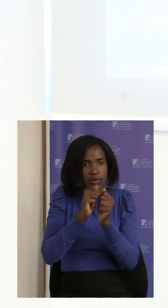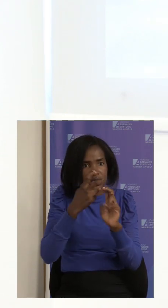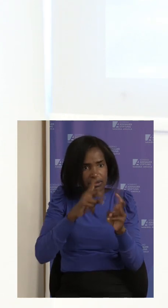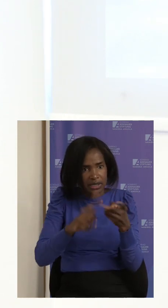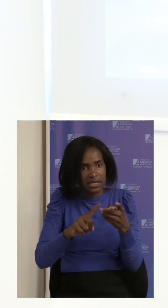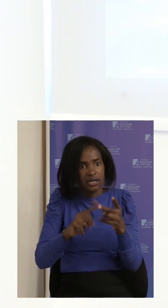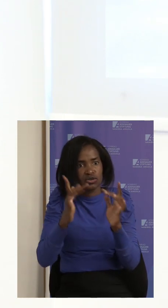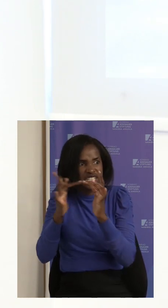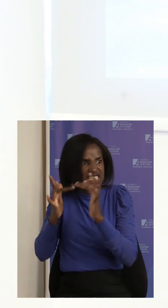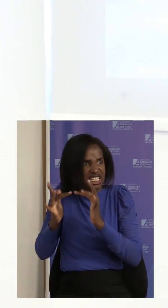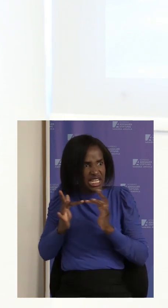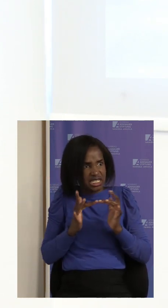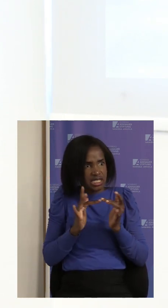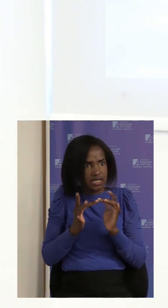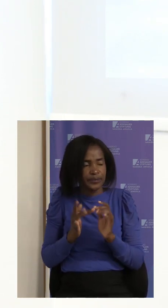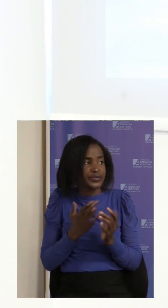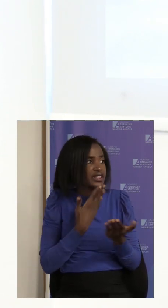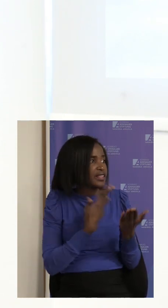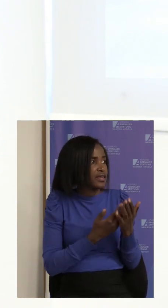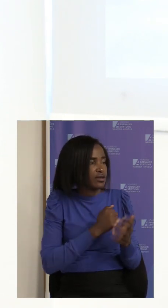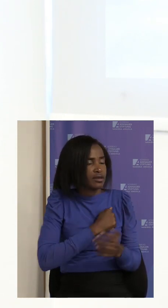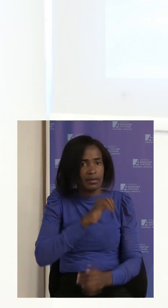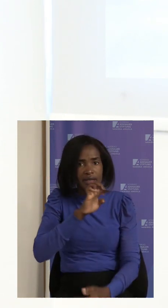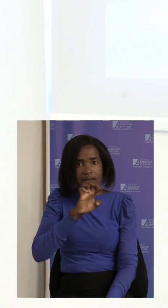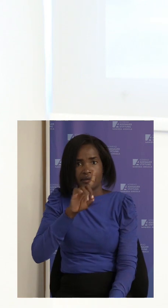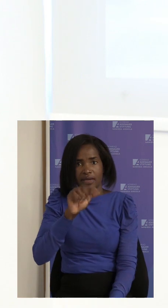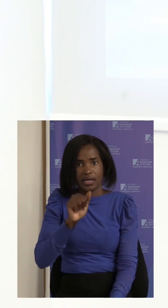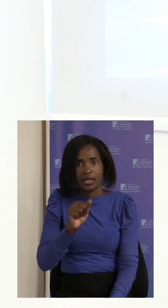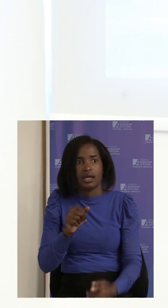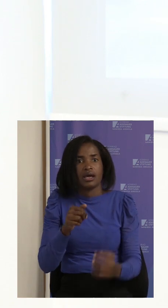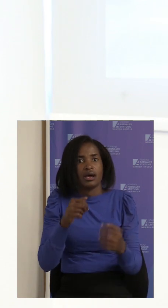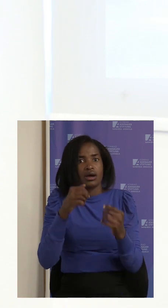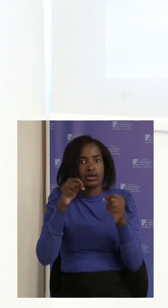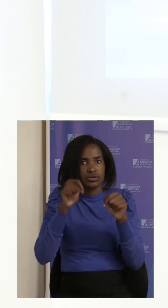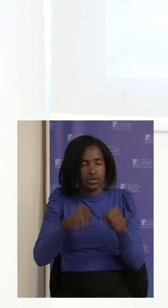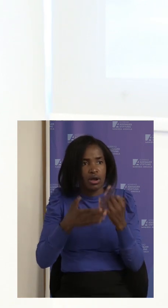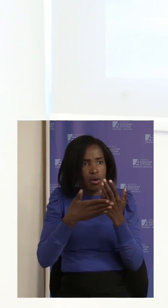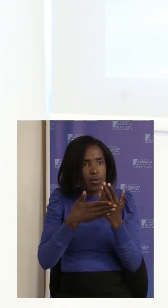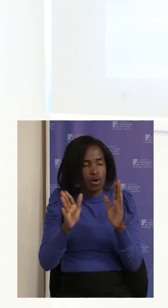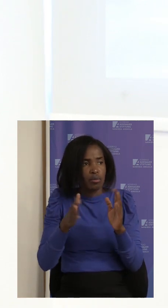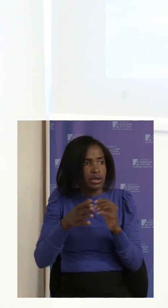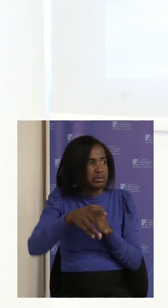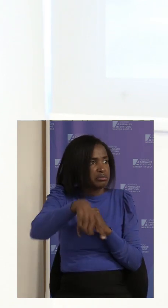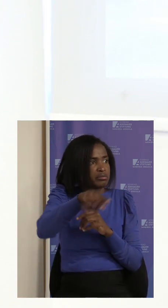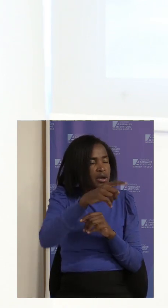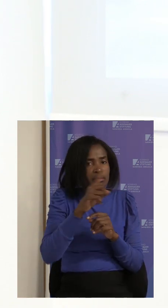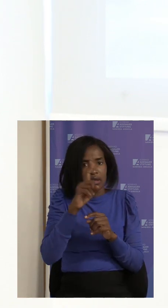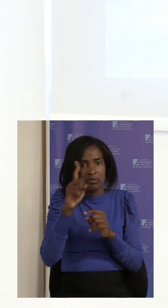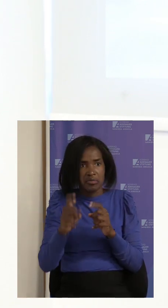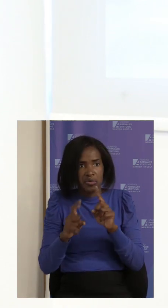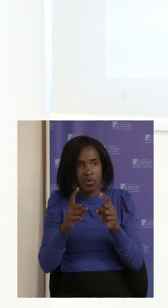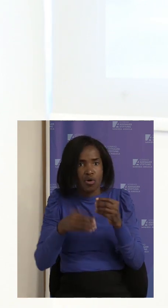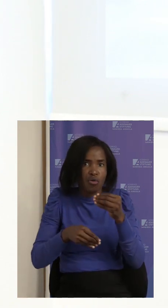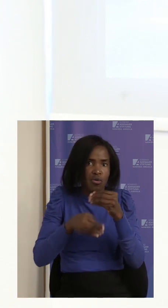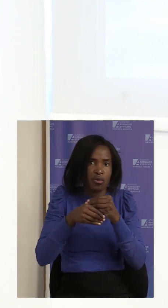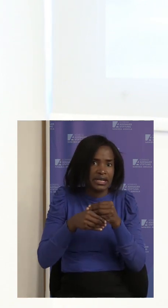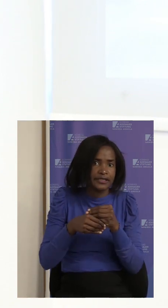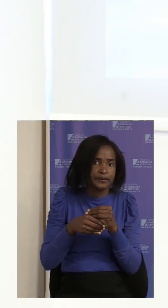Eda. Let us then, with that, open the floor for questions and